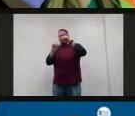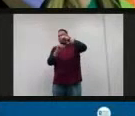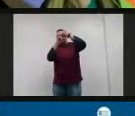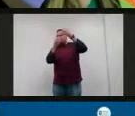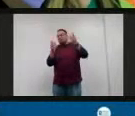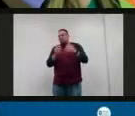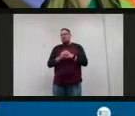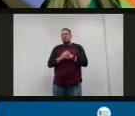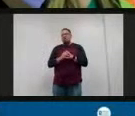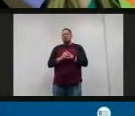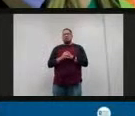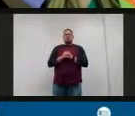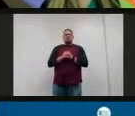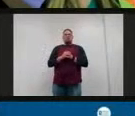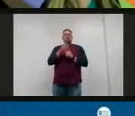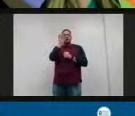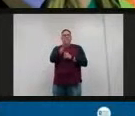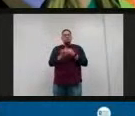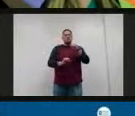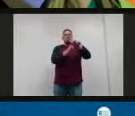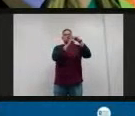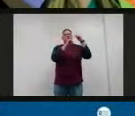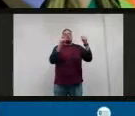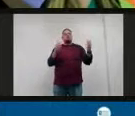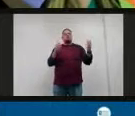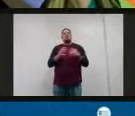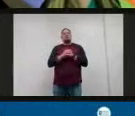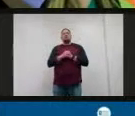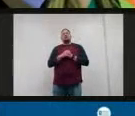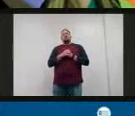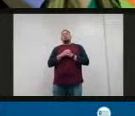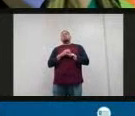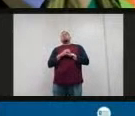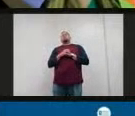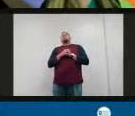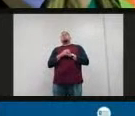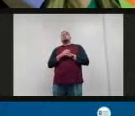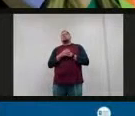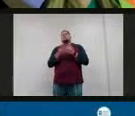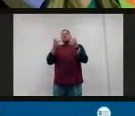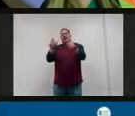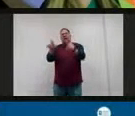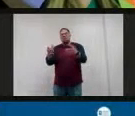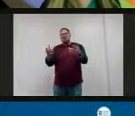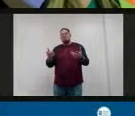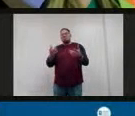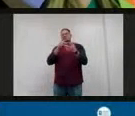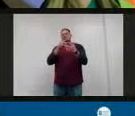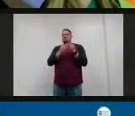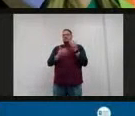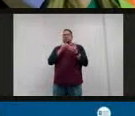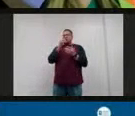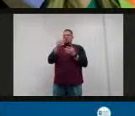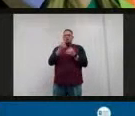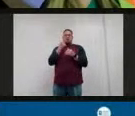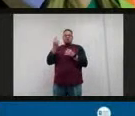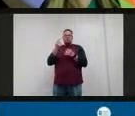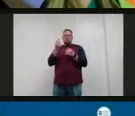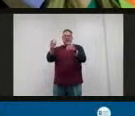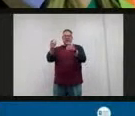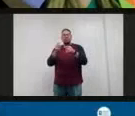there are to be supporting the outcome. And I understand that might not always be the case, and that we might